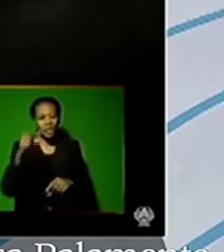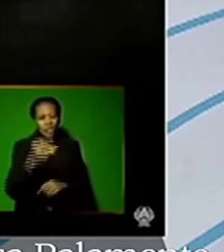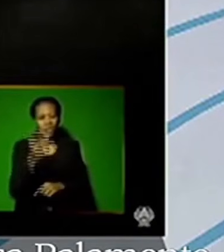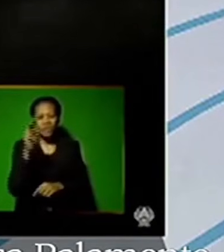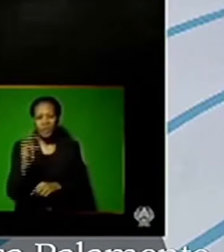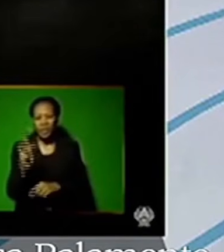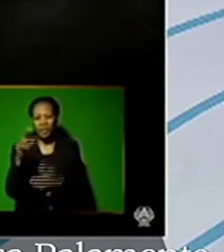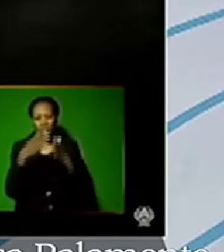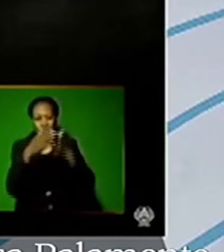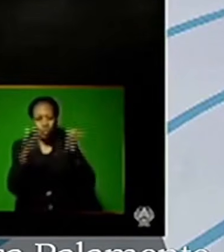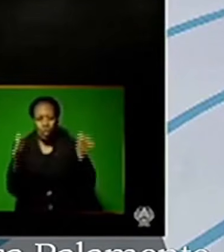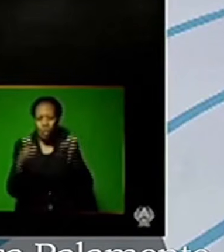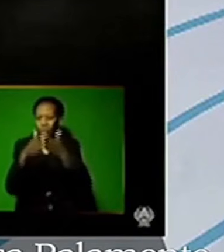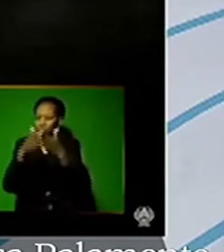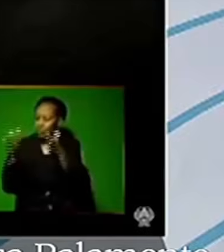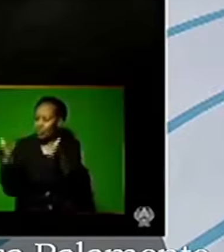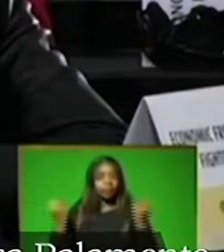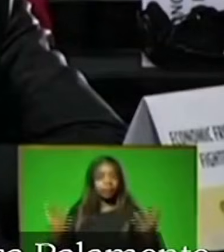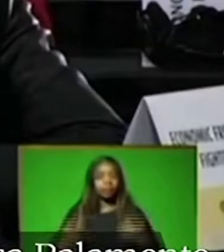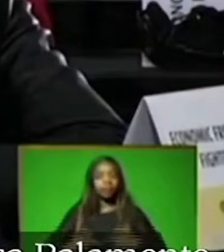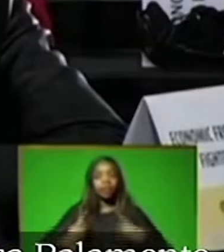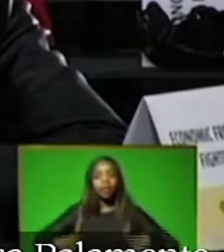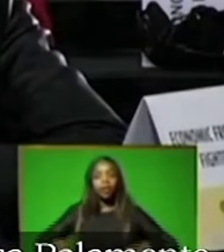National Unity always open.